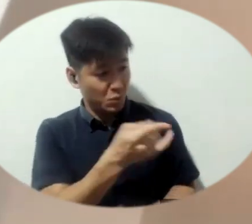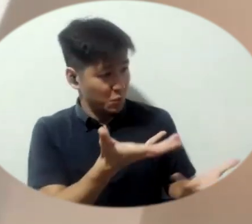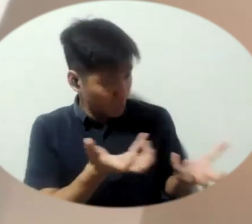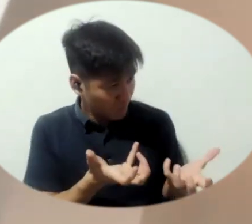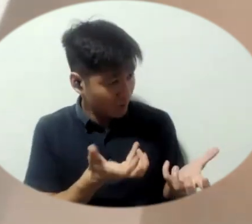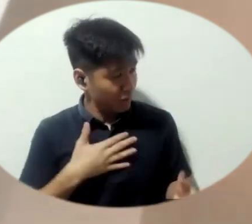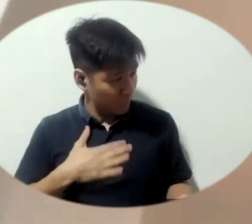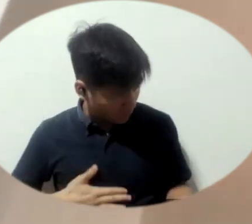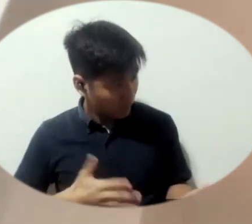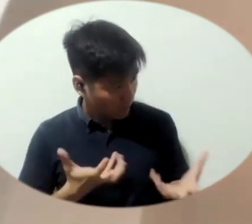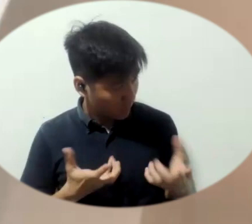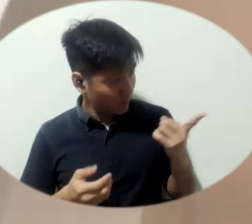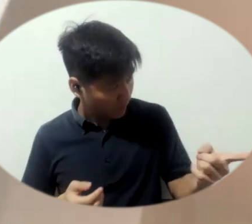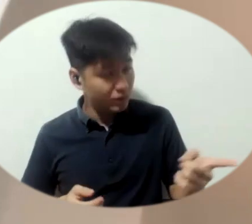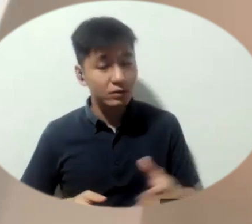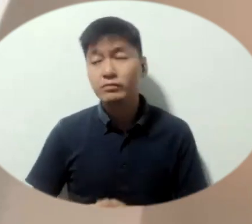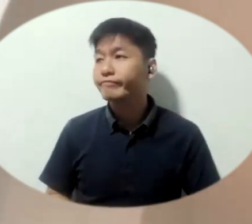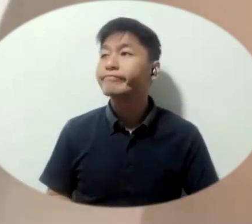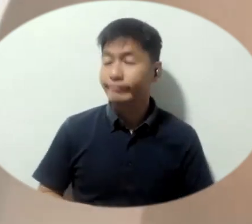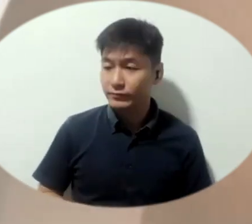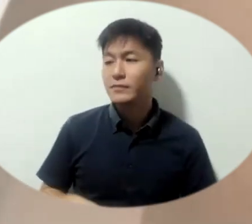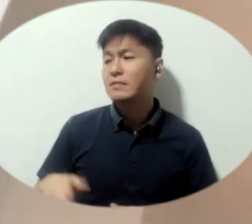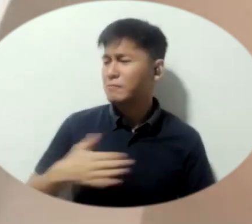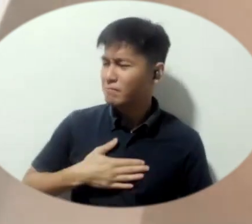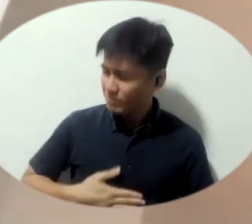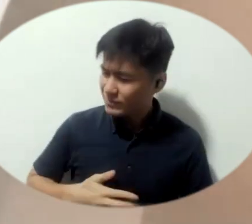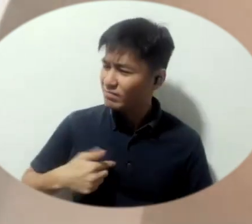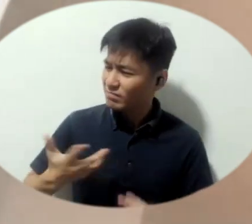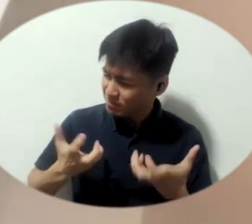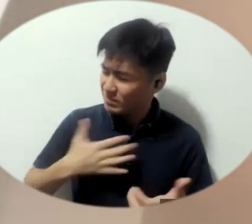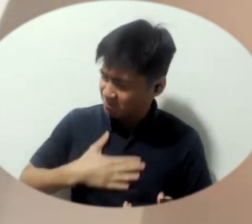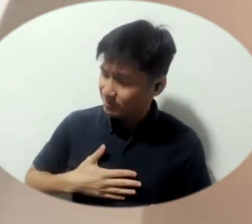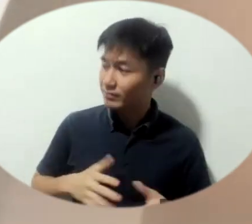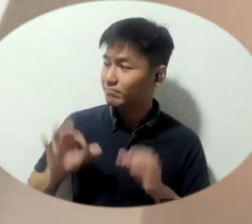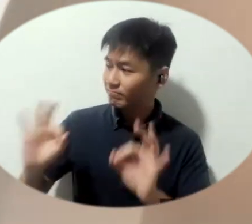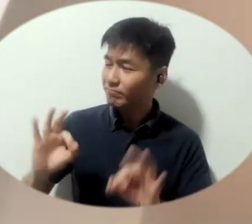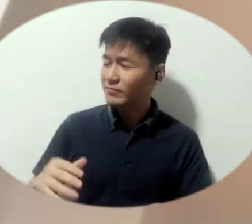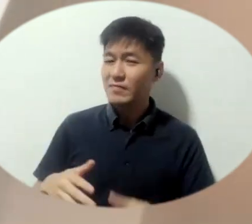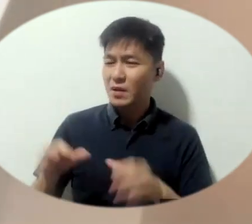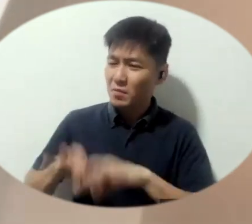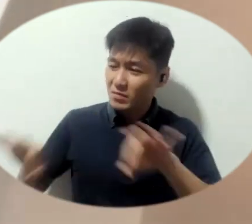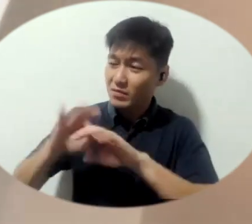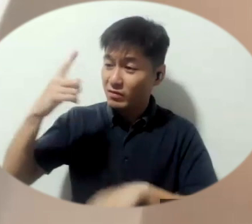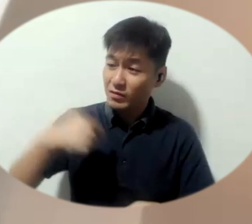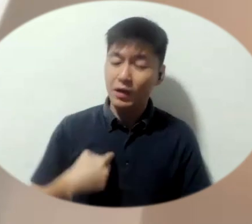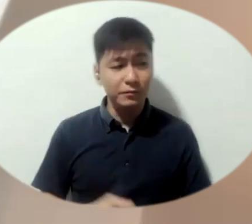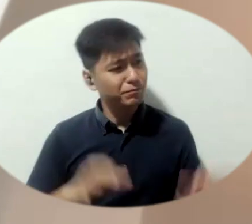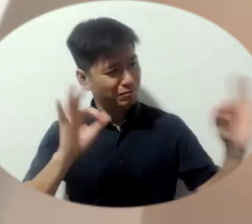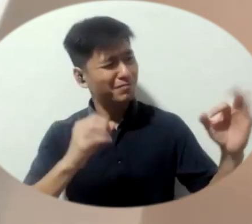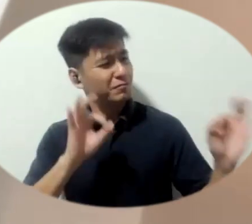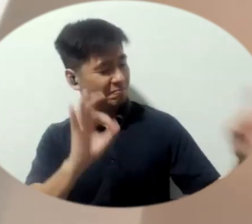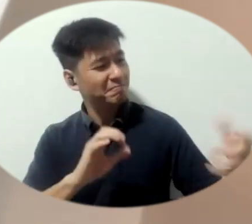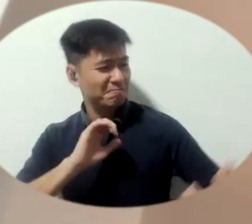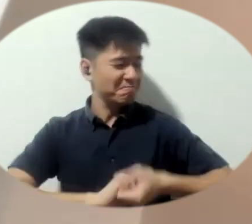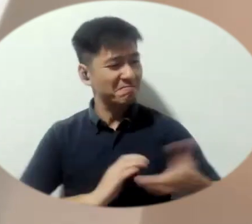will mean the world to me. And I said, okay, let's do it. So that's what the Walking the Talk is all